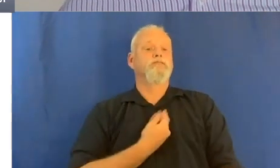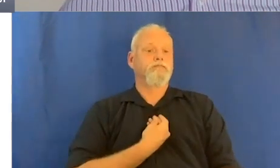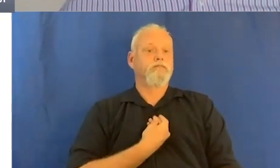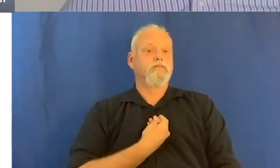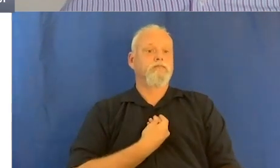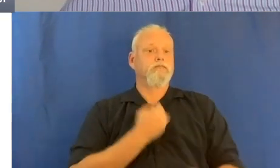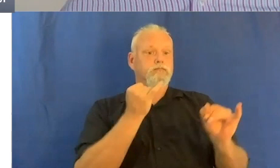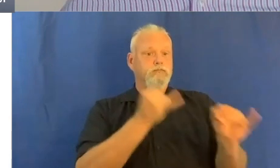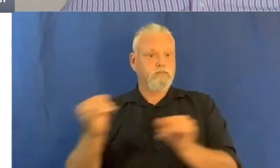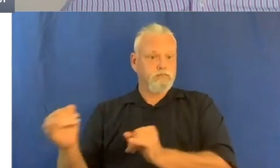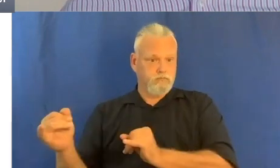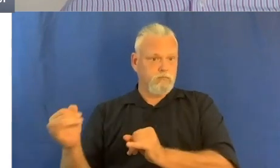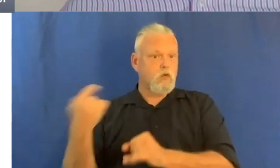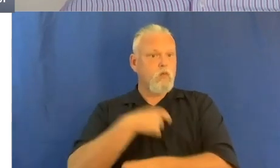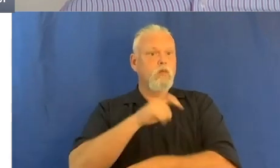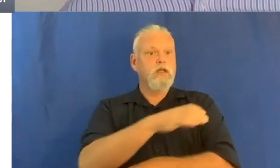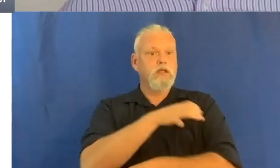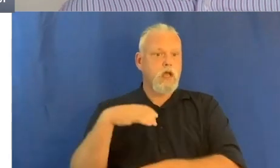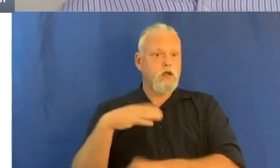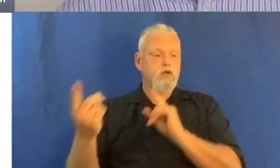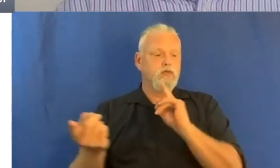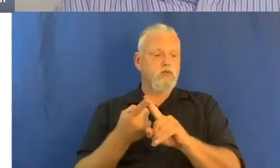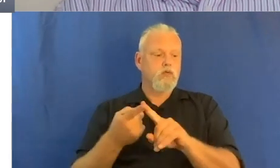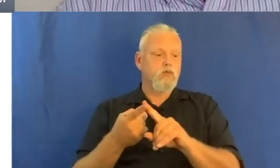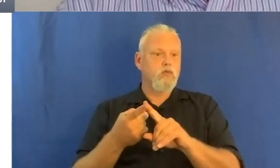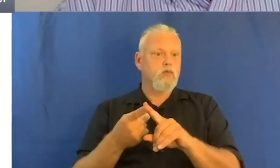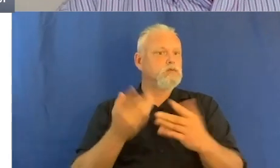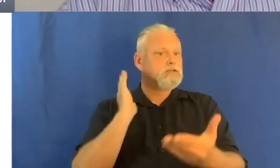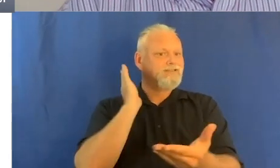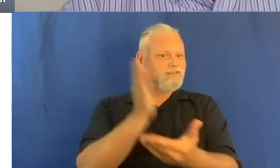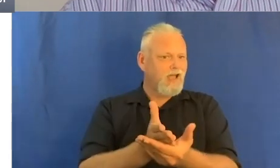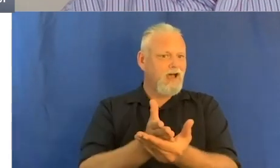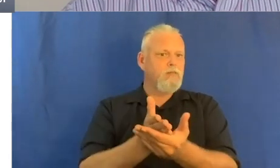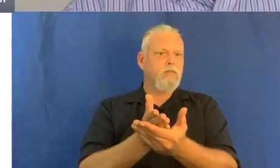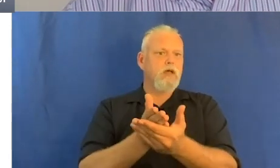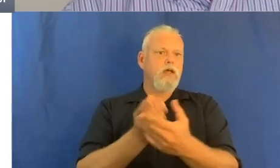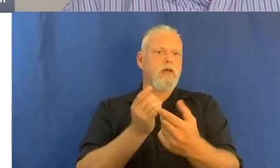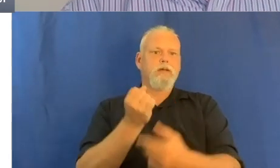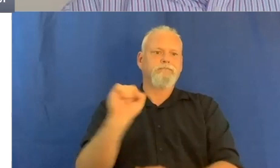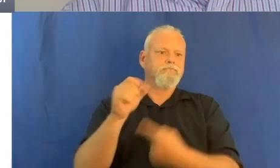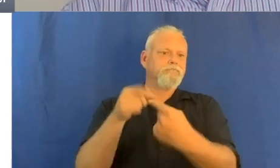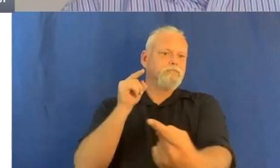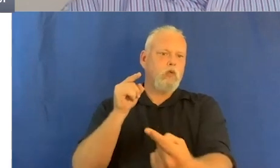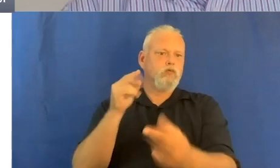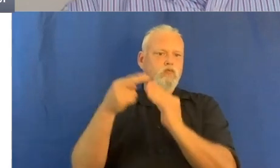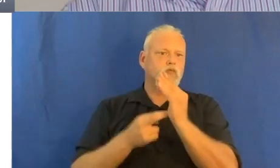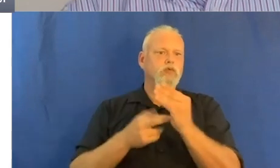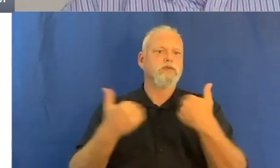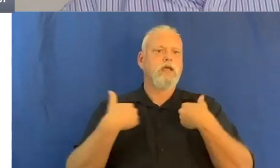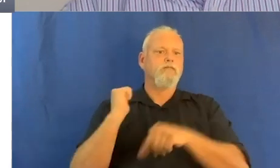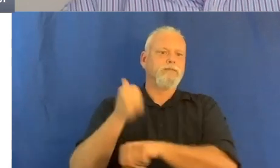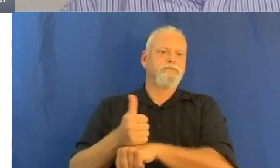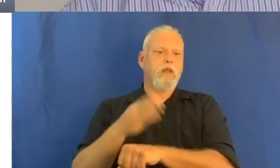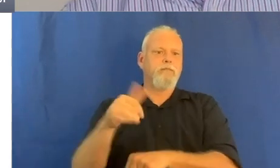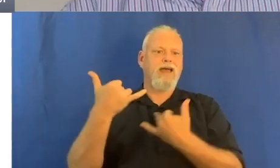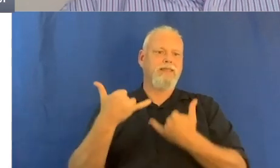and we need Congress to stop and oppose rules that have been enacted by